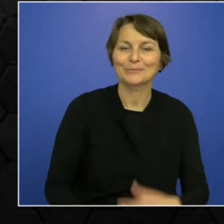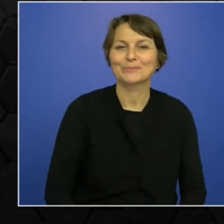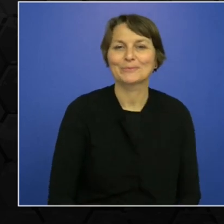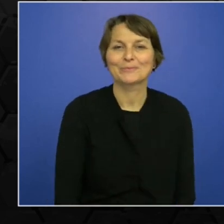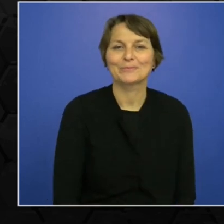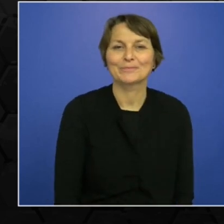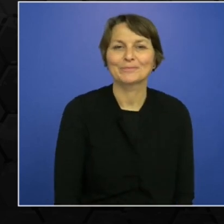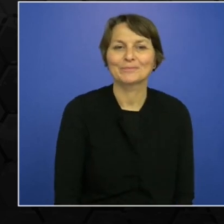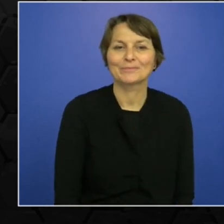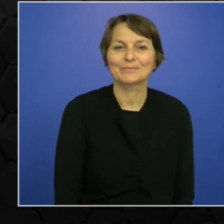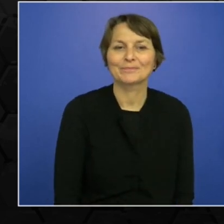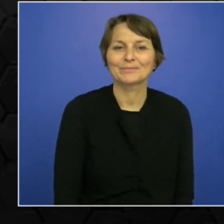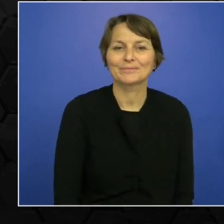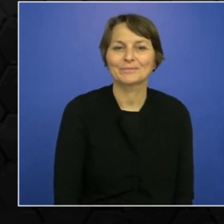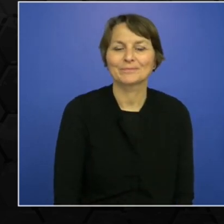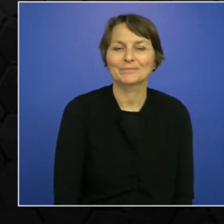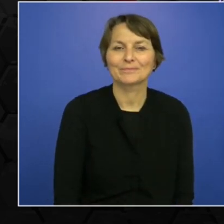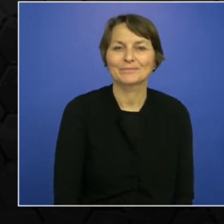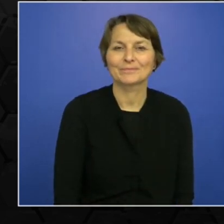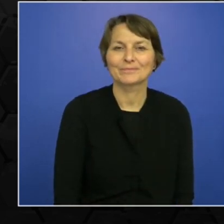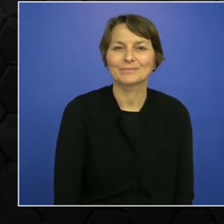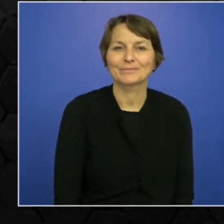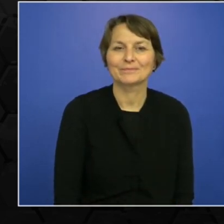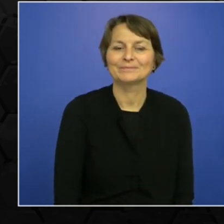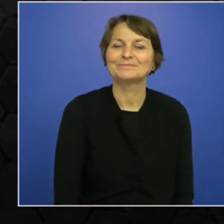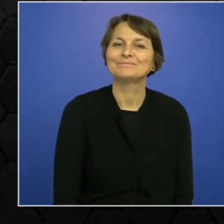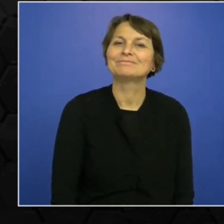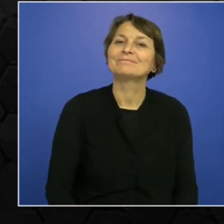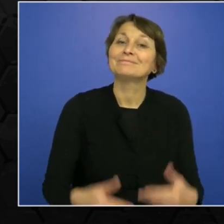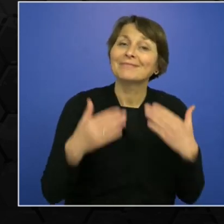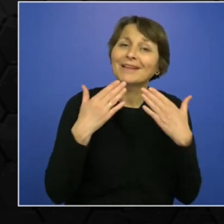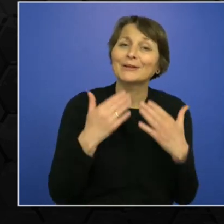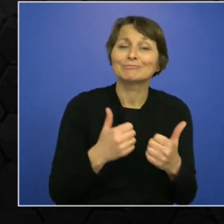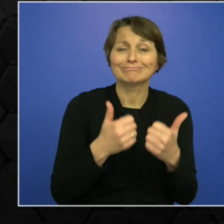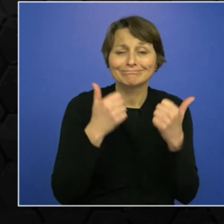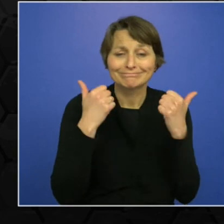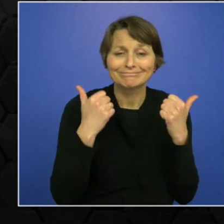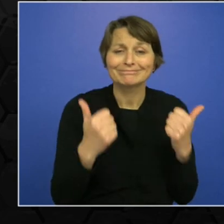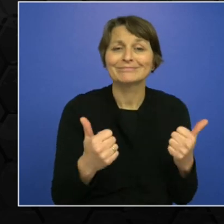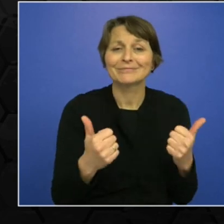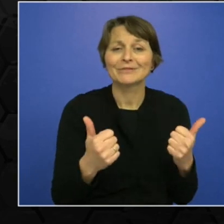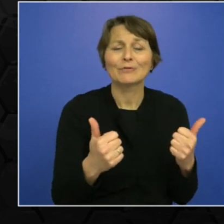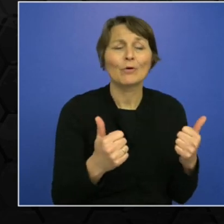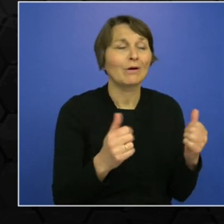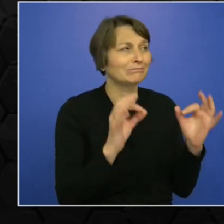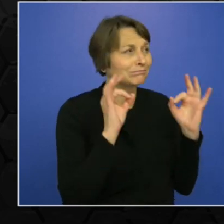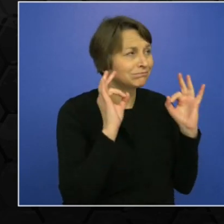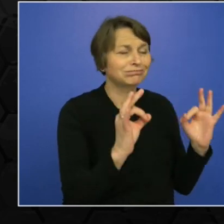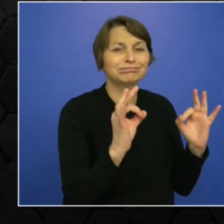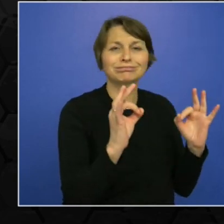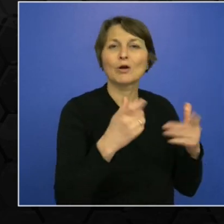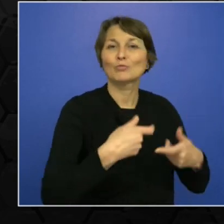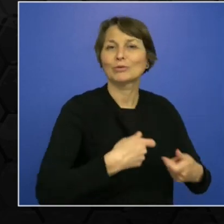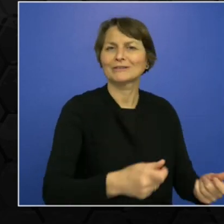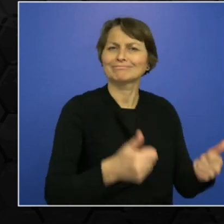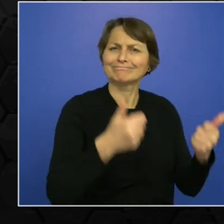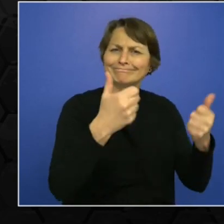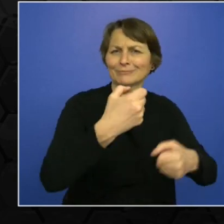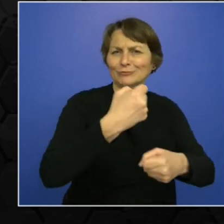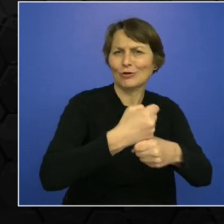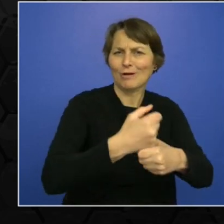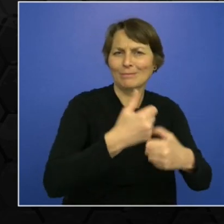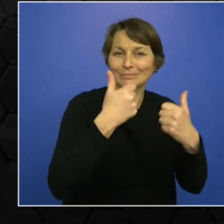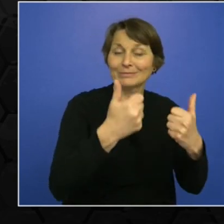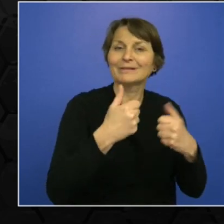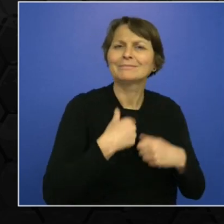Wow. Thank you so much for your amazing presentation. Just an absolute fantastic job. I love how you walked